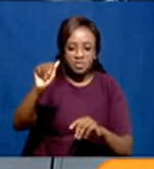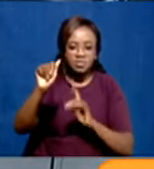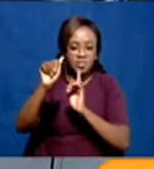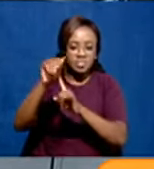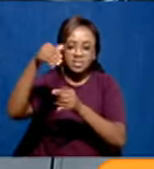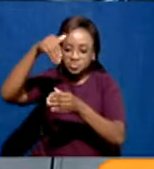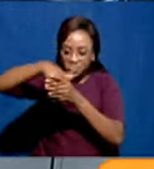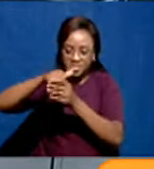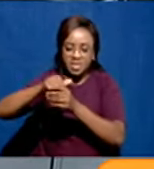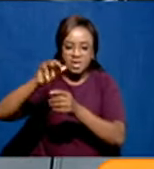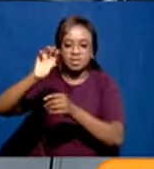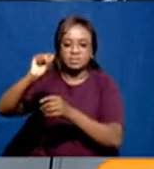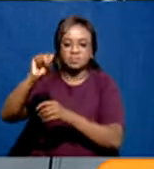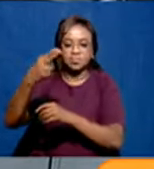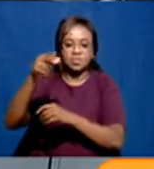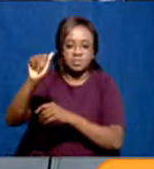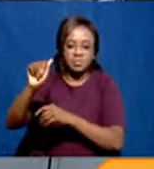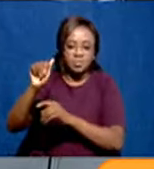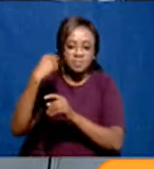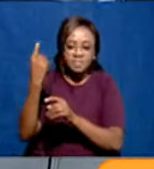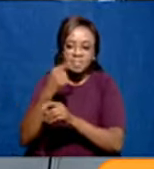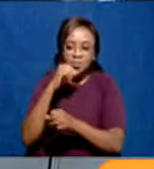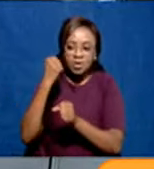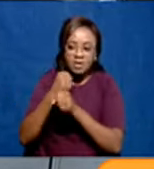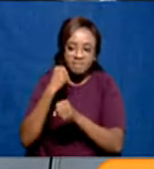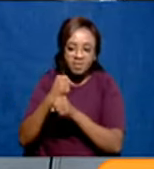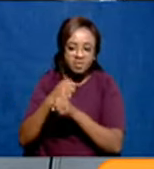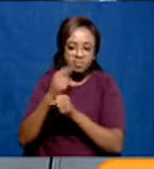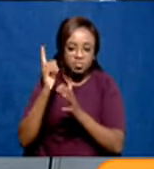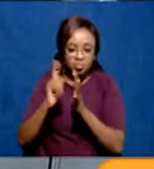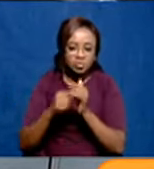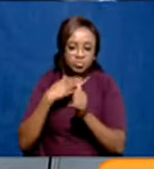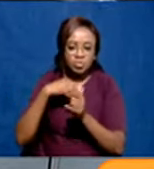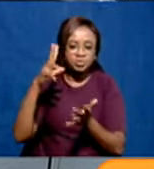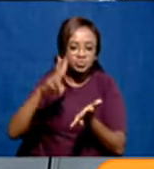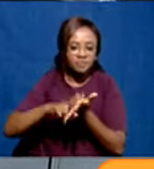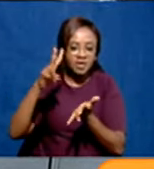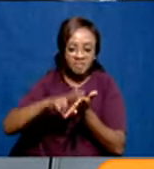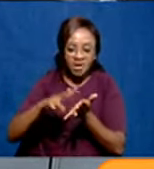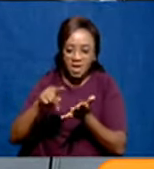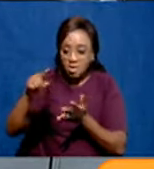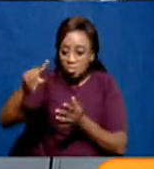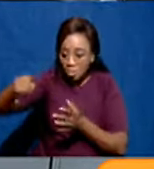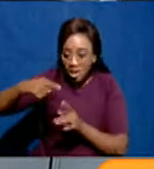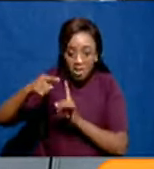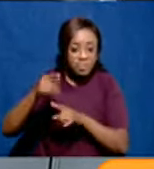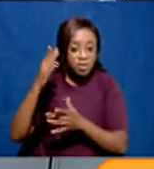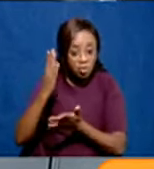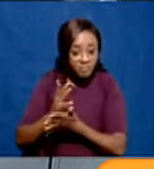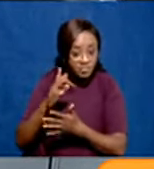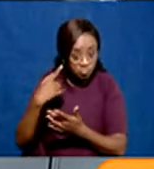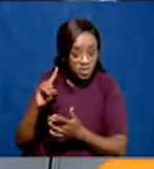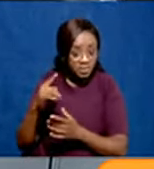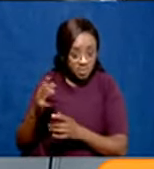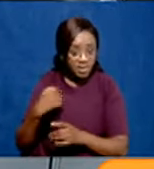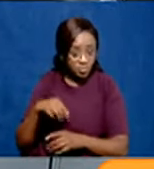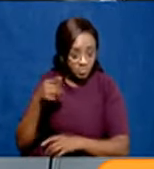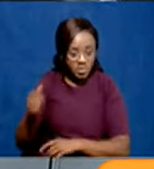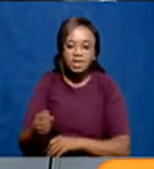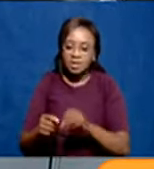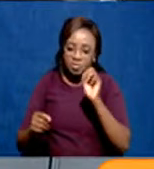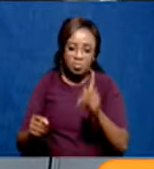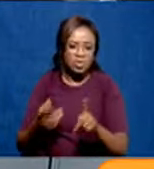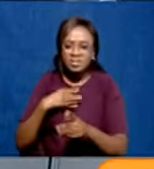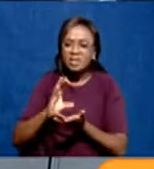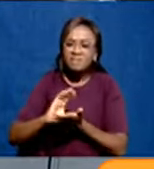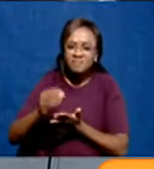Health Authority. The only function we want for them is to verify those claims, right? And send it back to us and say this is payable. They don't